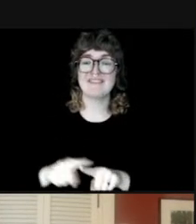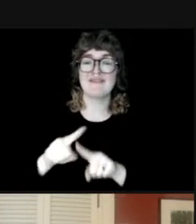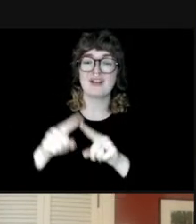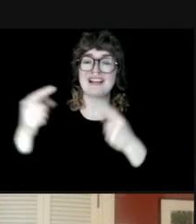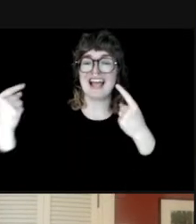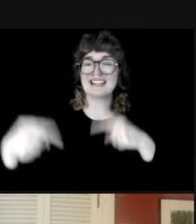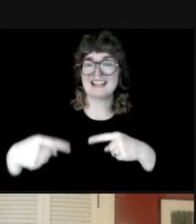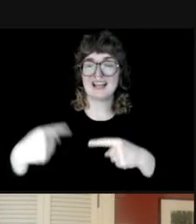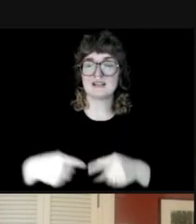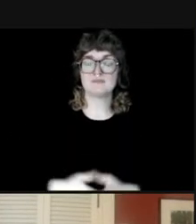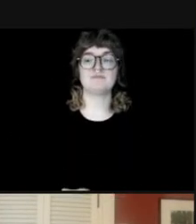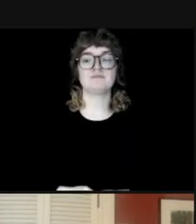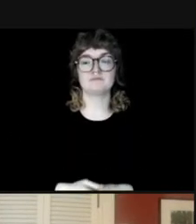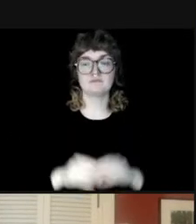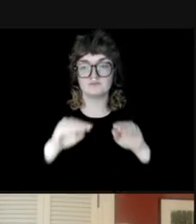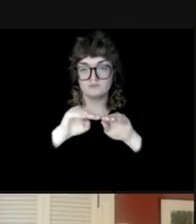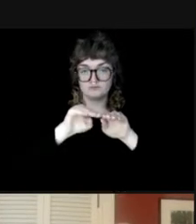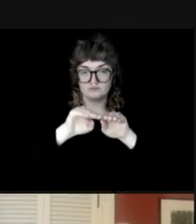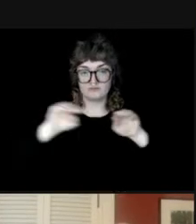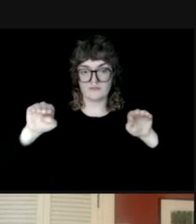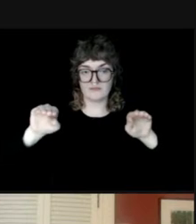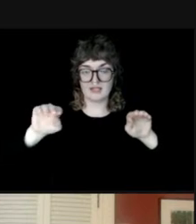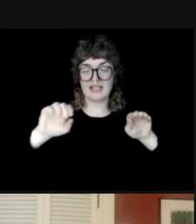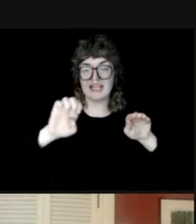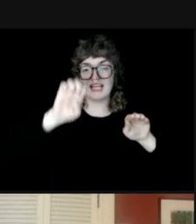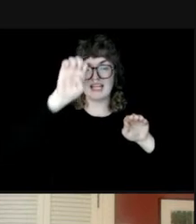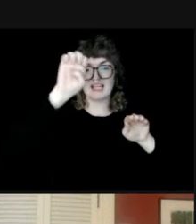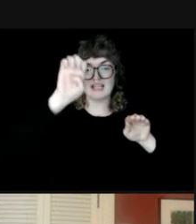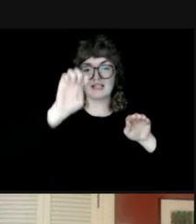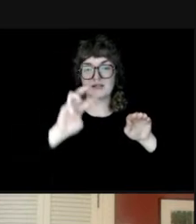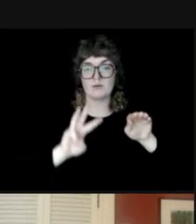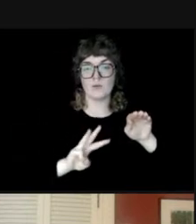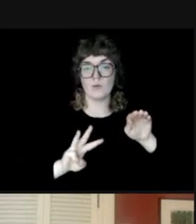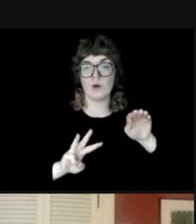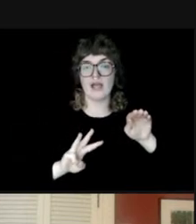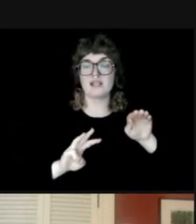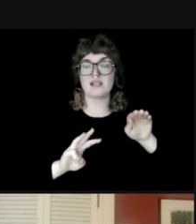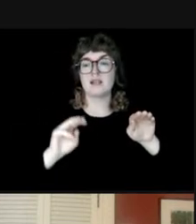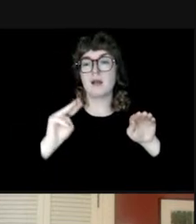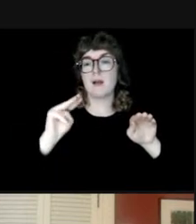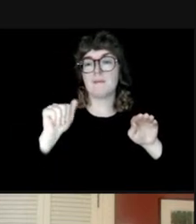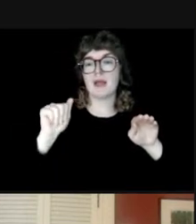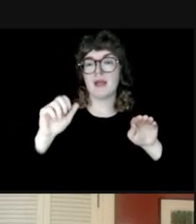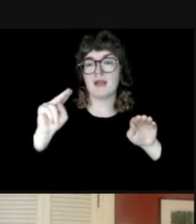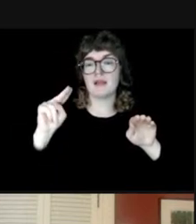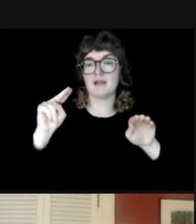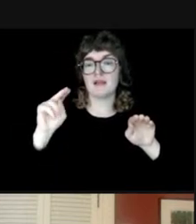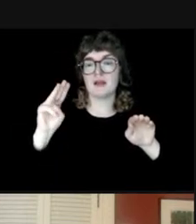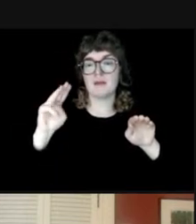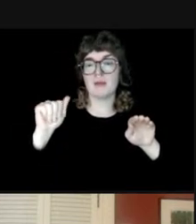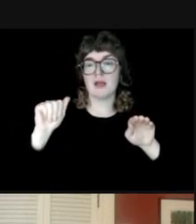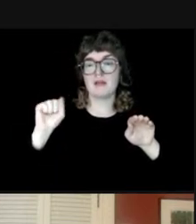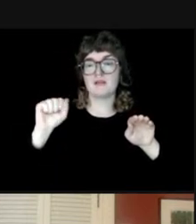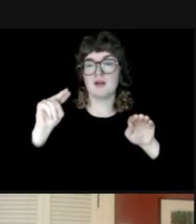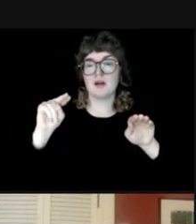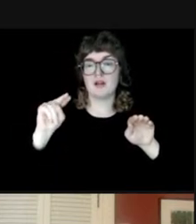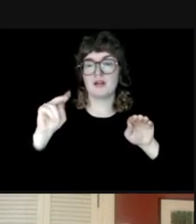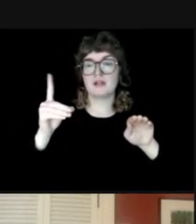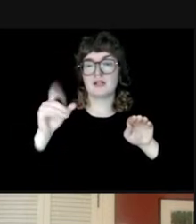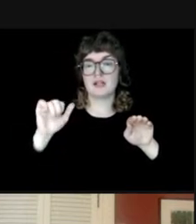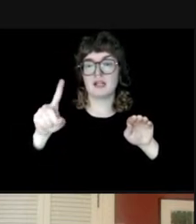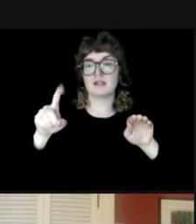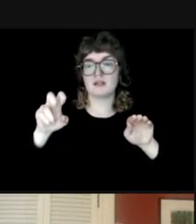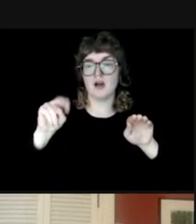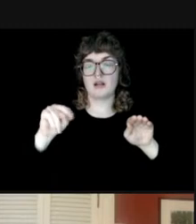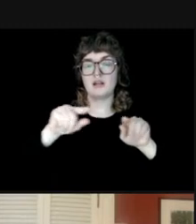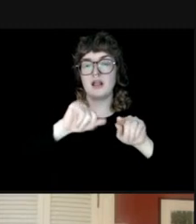the straight as narrow east to west Mason-Dixon line. Now, this geography lesson, the result of